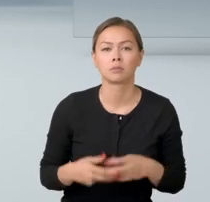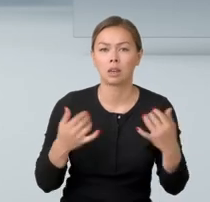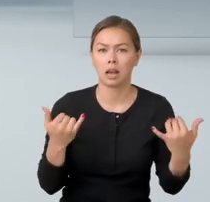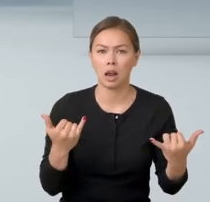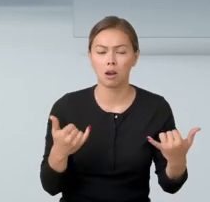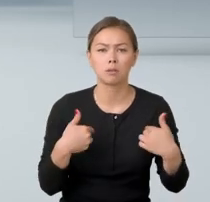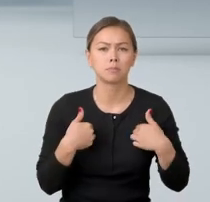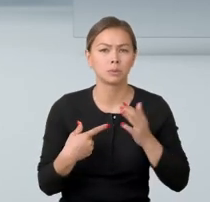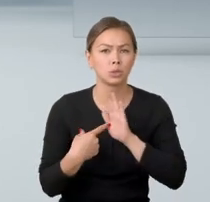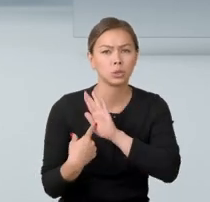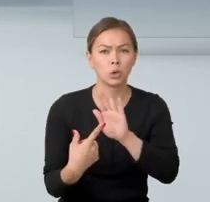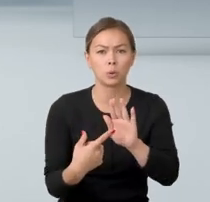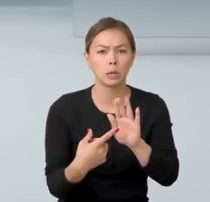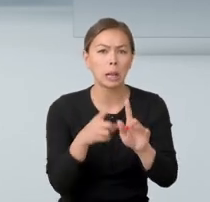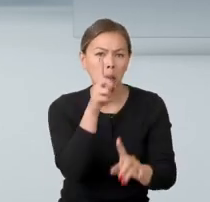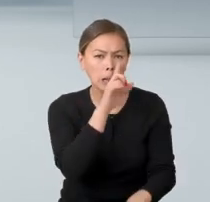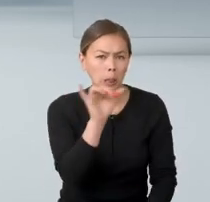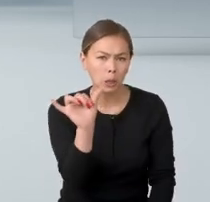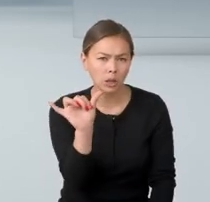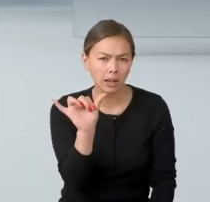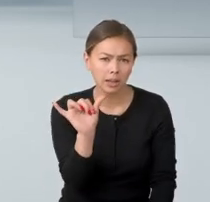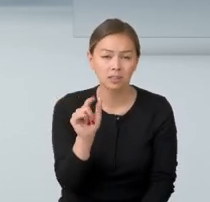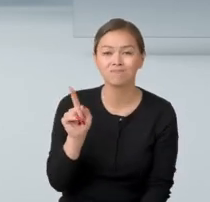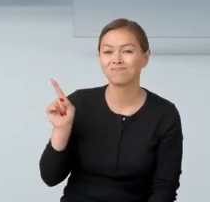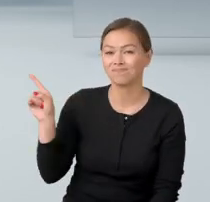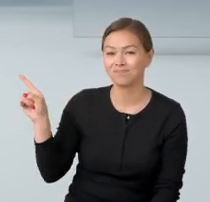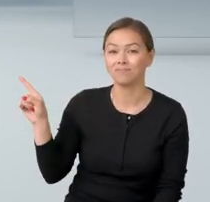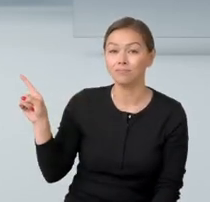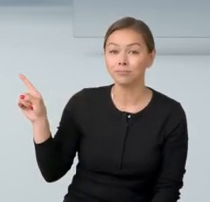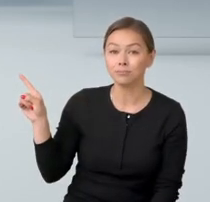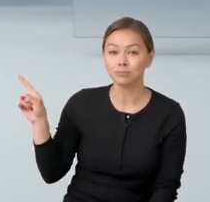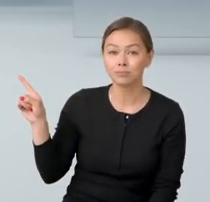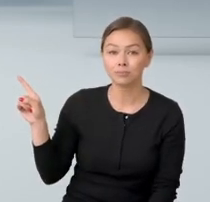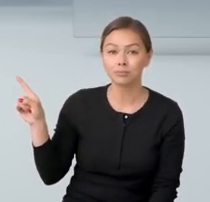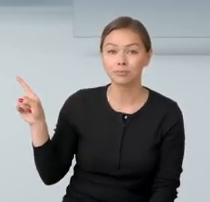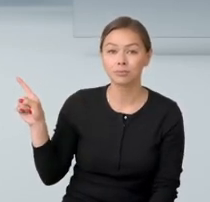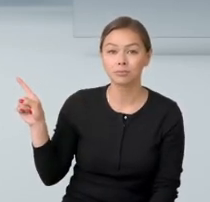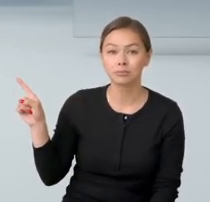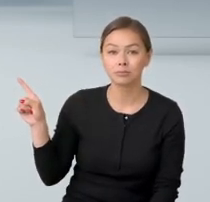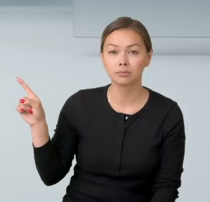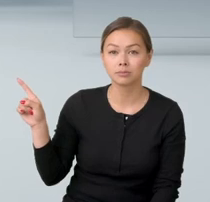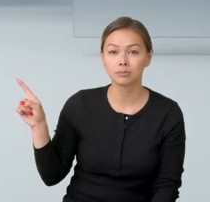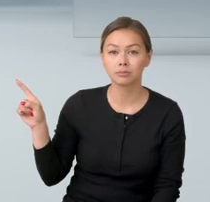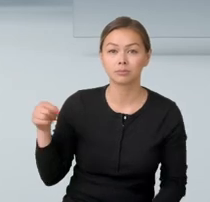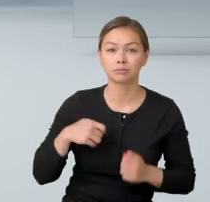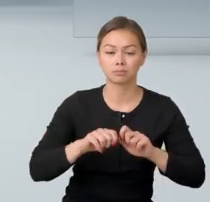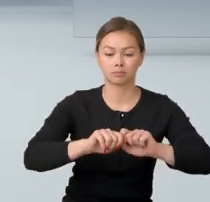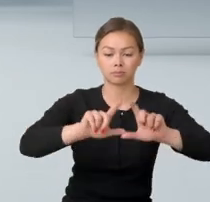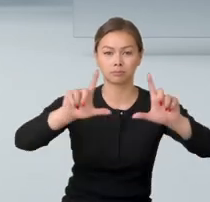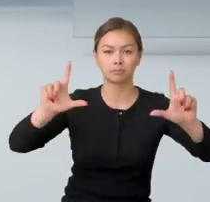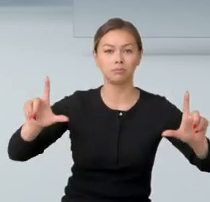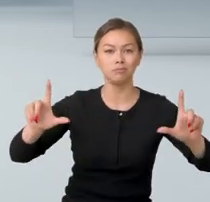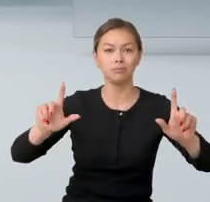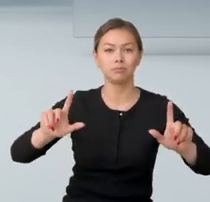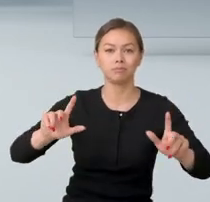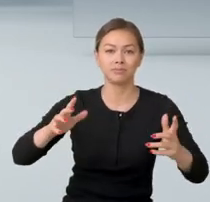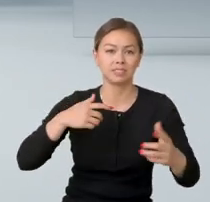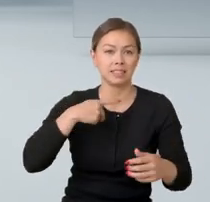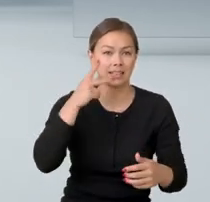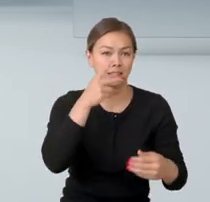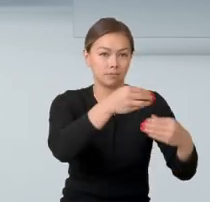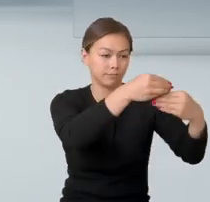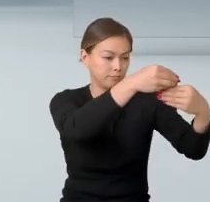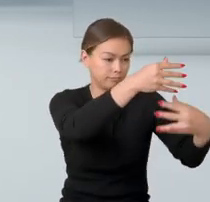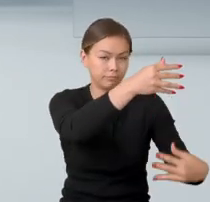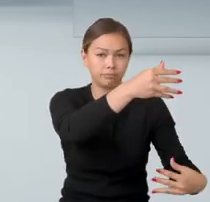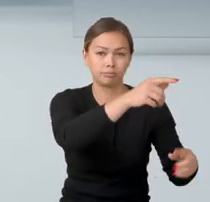department so let's check how it works here I am on make.powerapps.com this is the center where